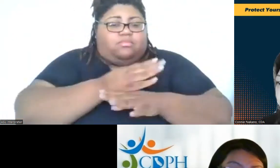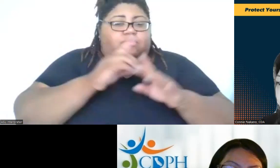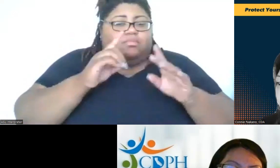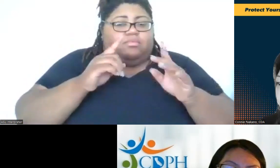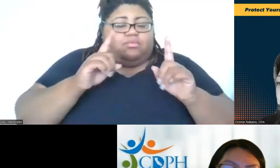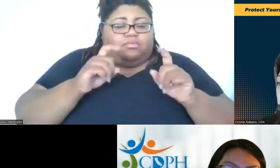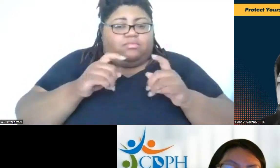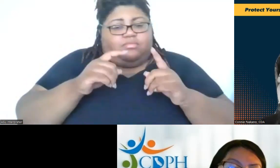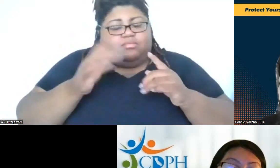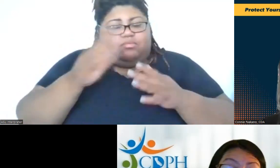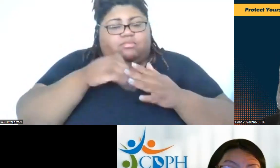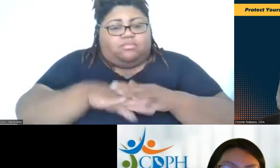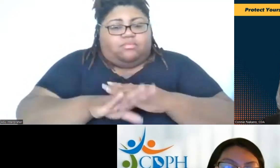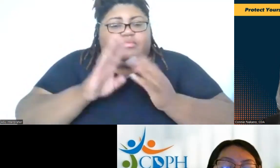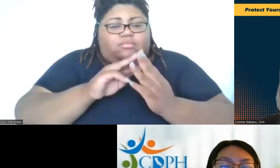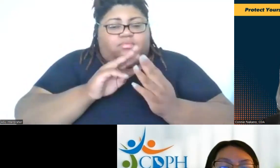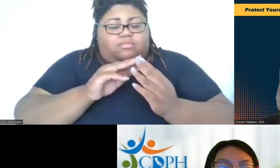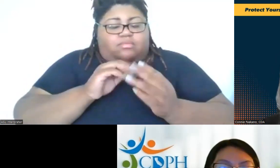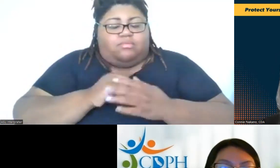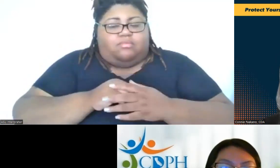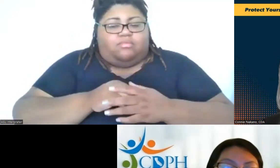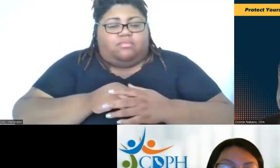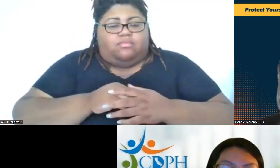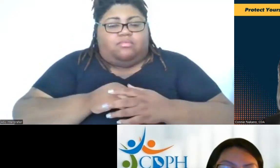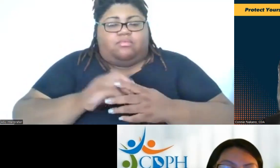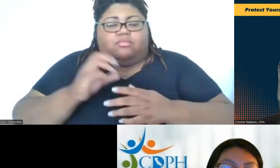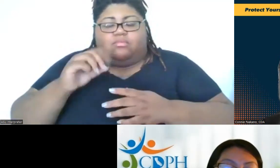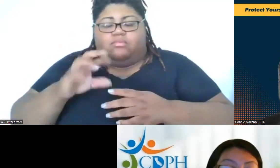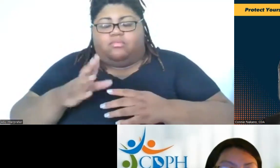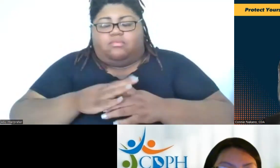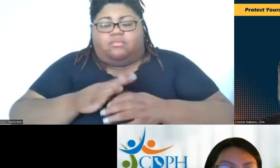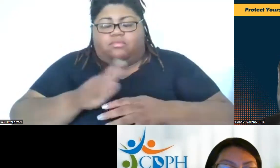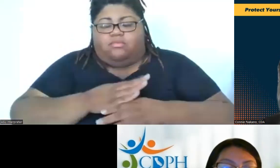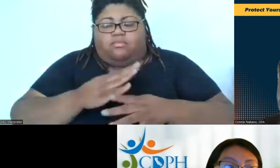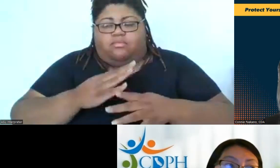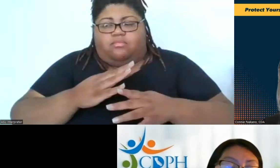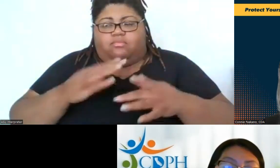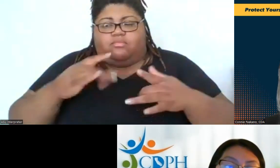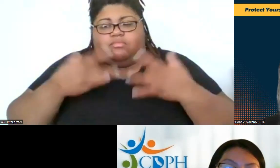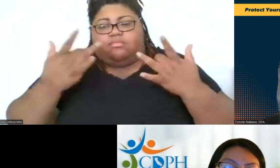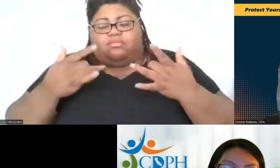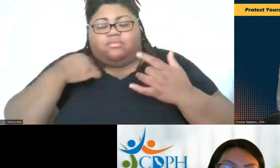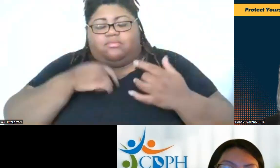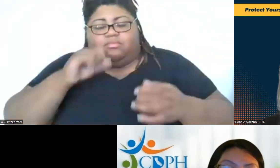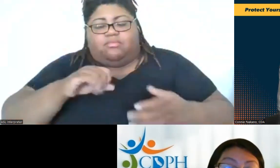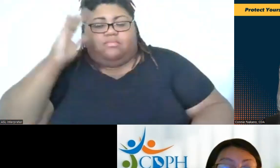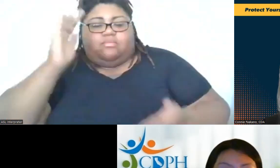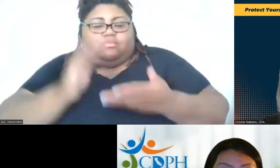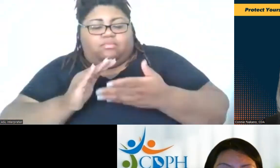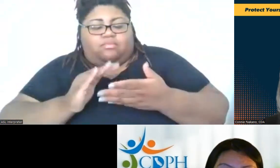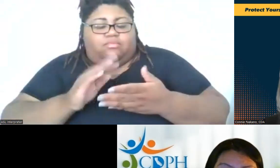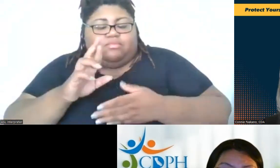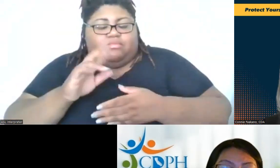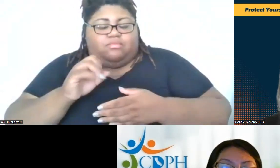in the meeting or the event. So these are all ways that we can minimize risk, and then also just be cognizant of the